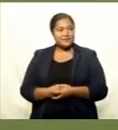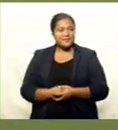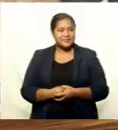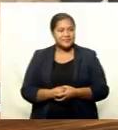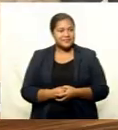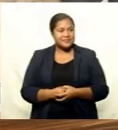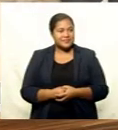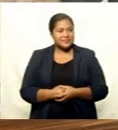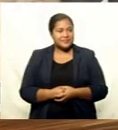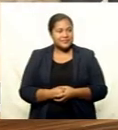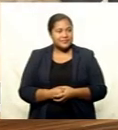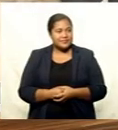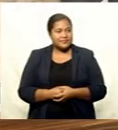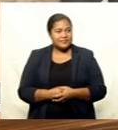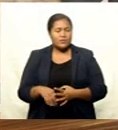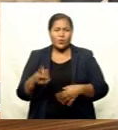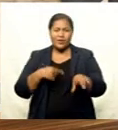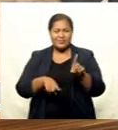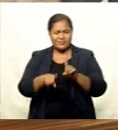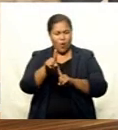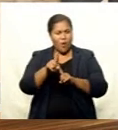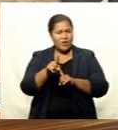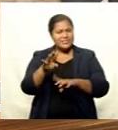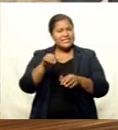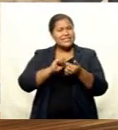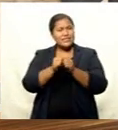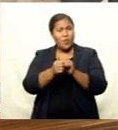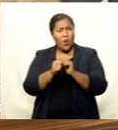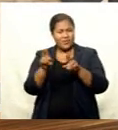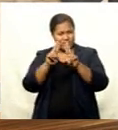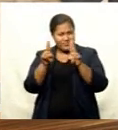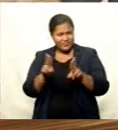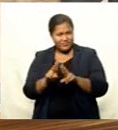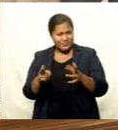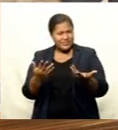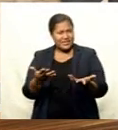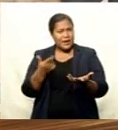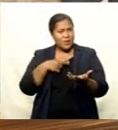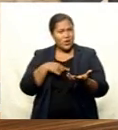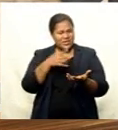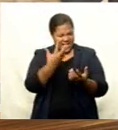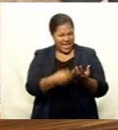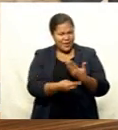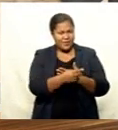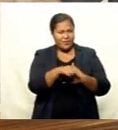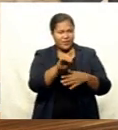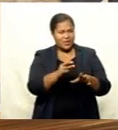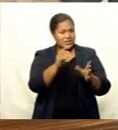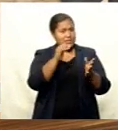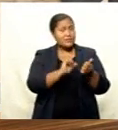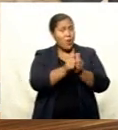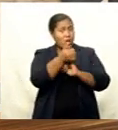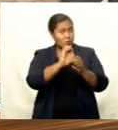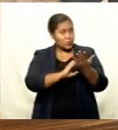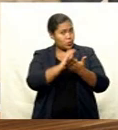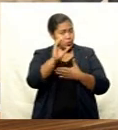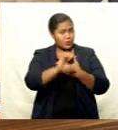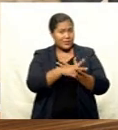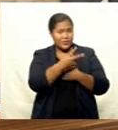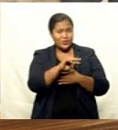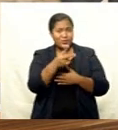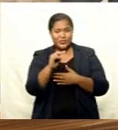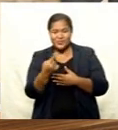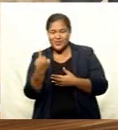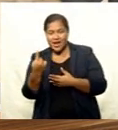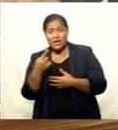FBC Sports. Well, most sporting federations are enduring disruptions to their sporting calendar for the 2021 season. Suva